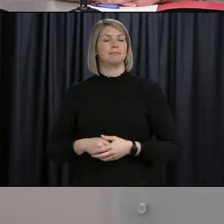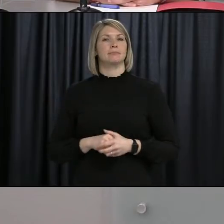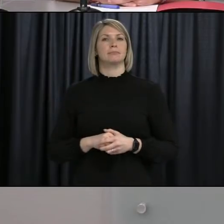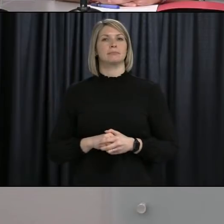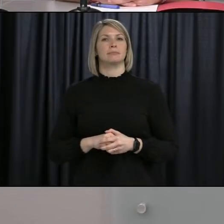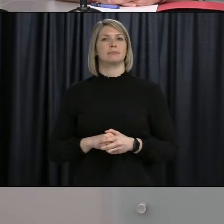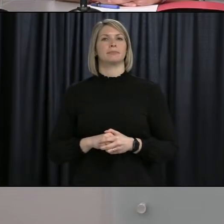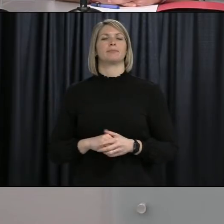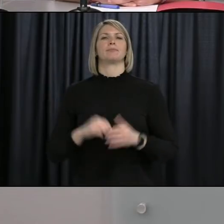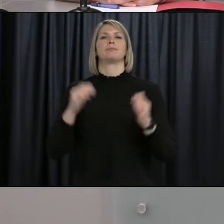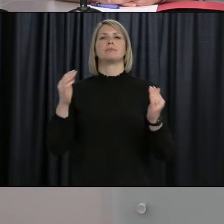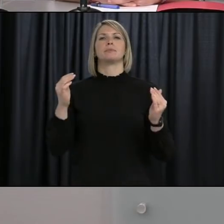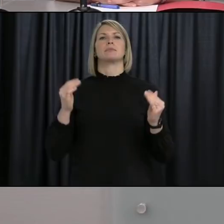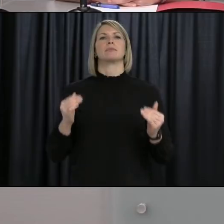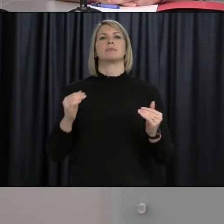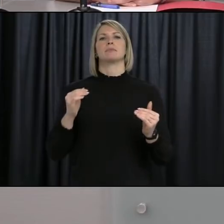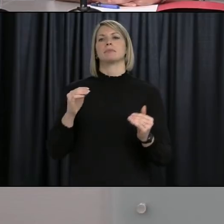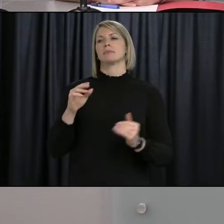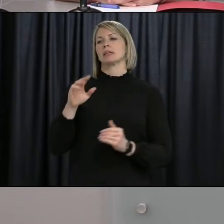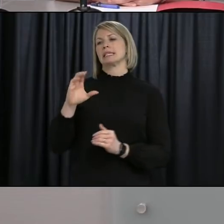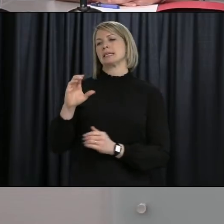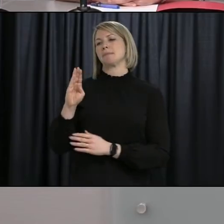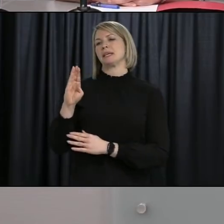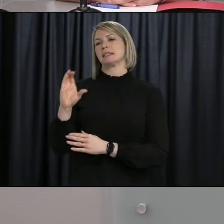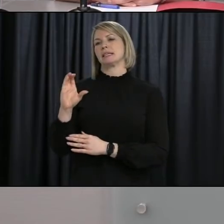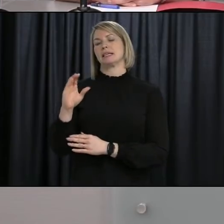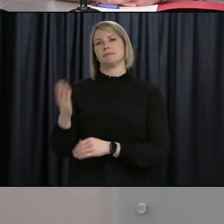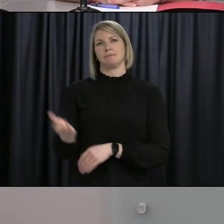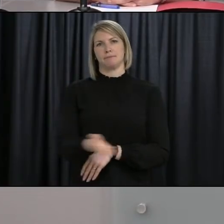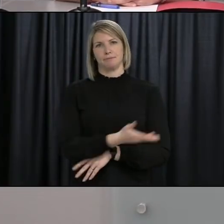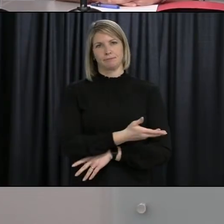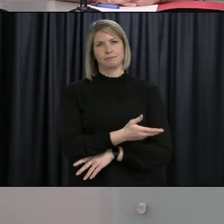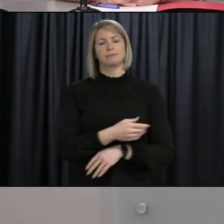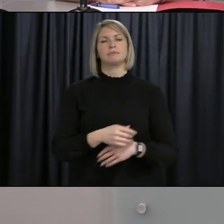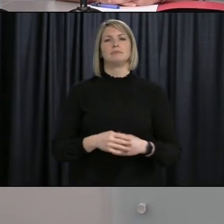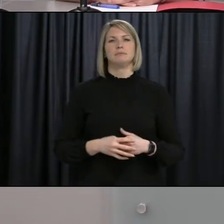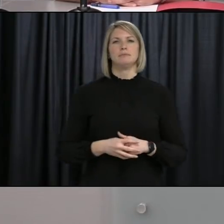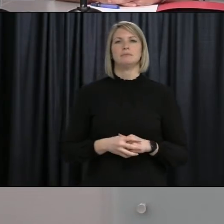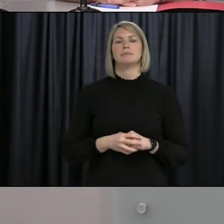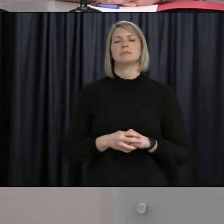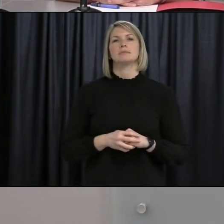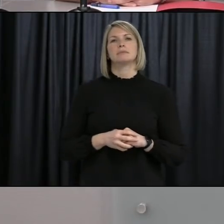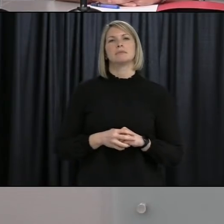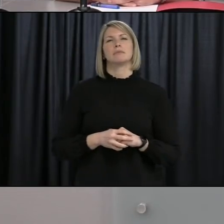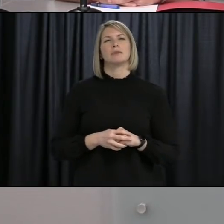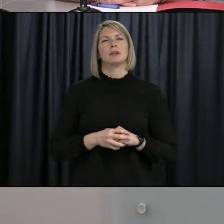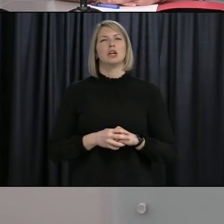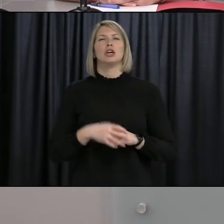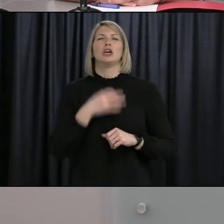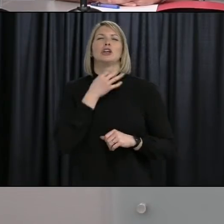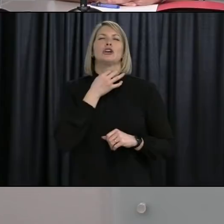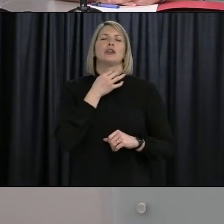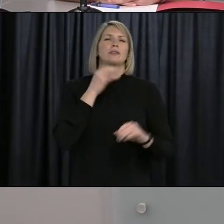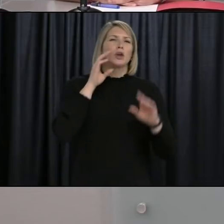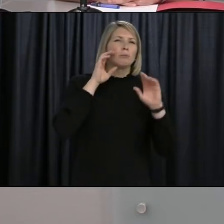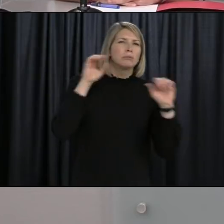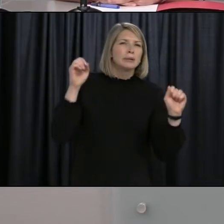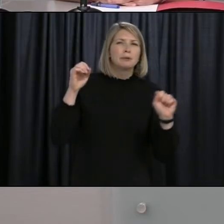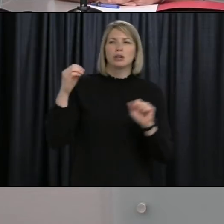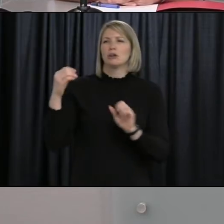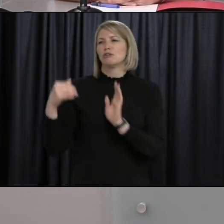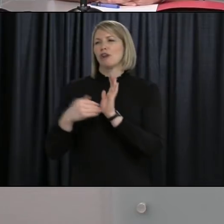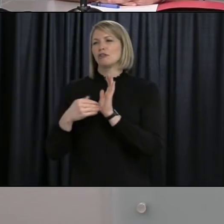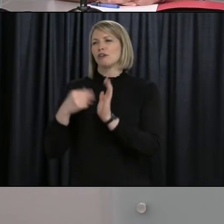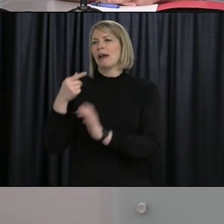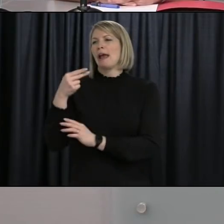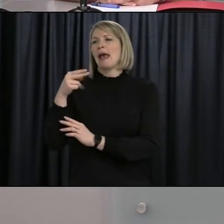Our next questions are from Meg Roberts with CBC. Please go ahead. Premier Fury and Dr. Haggie, what is it about the